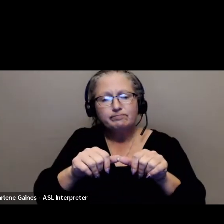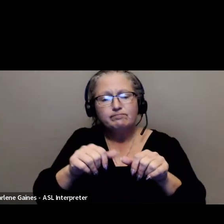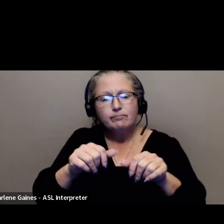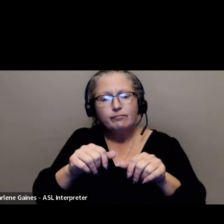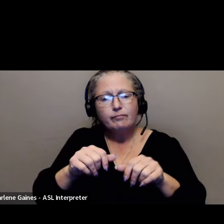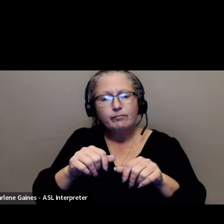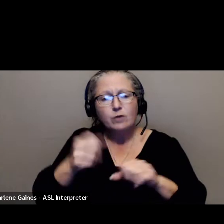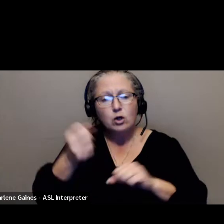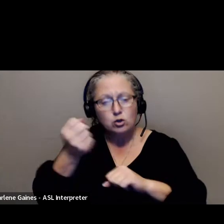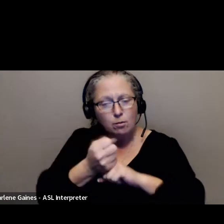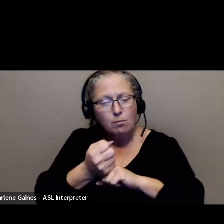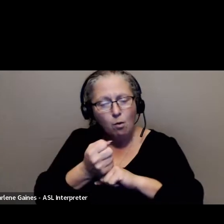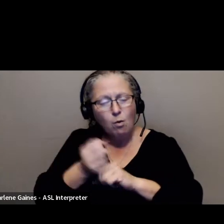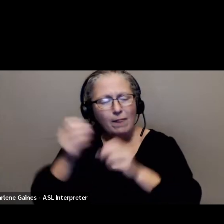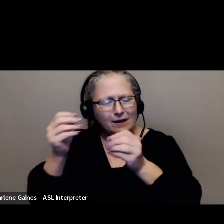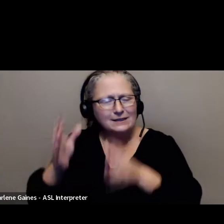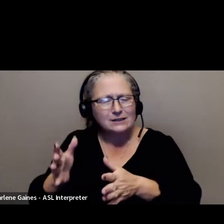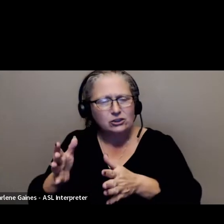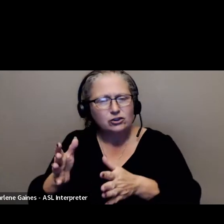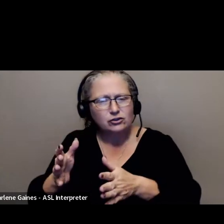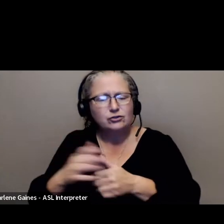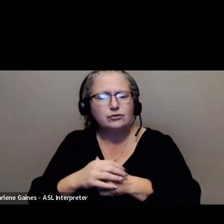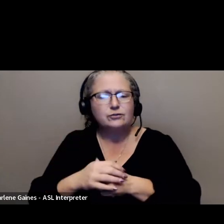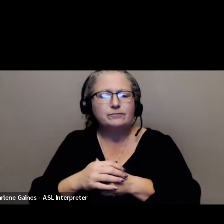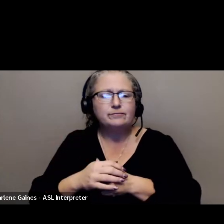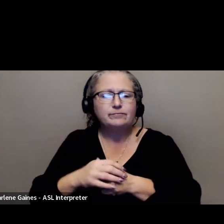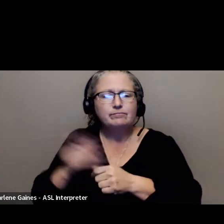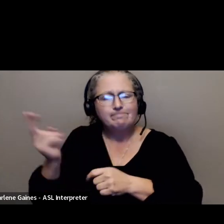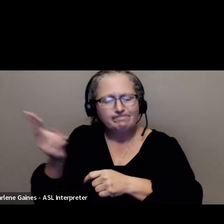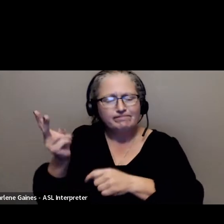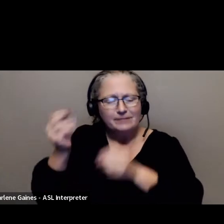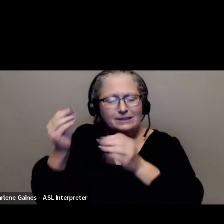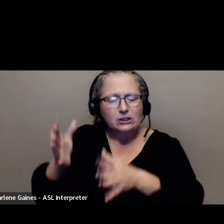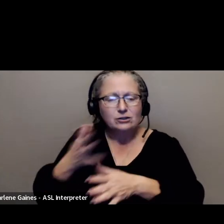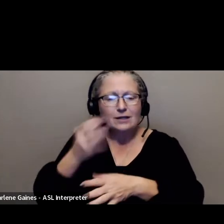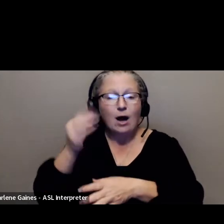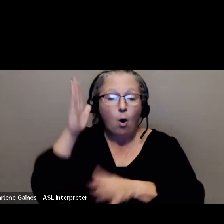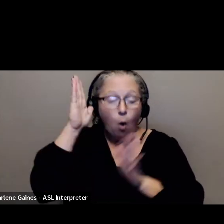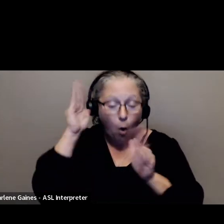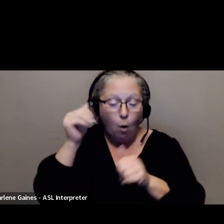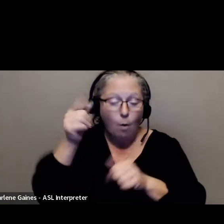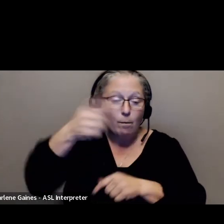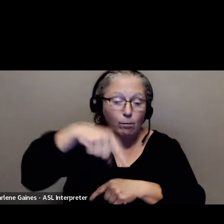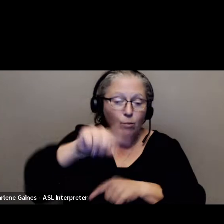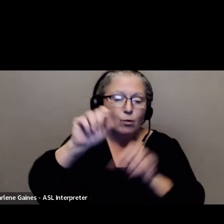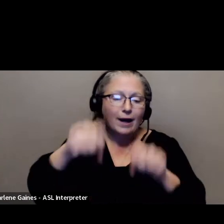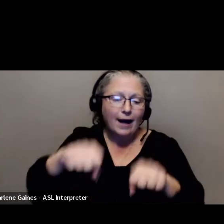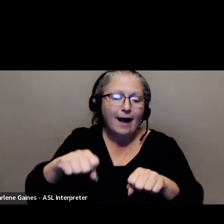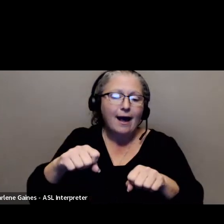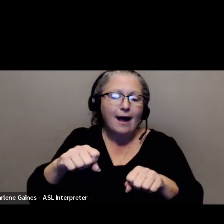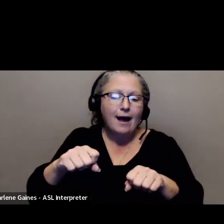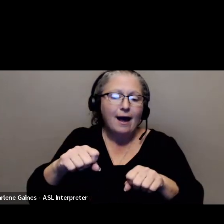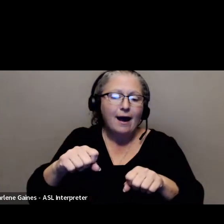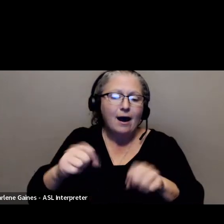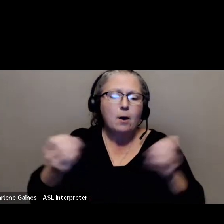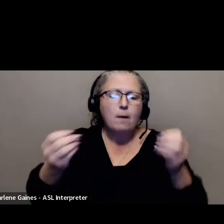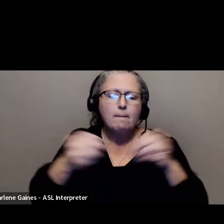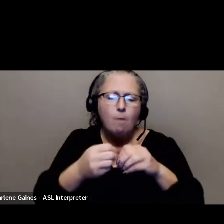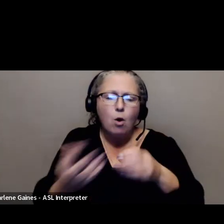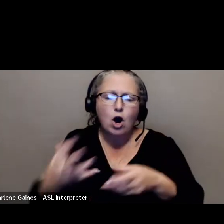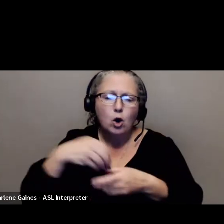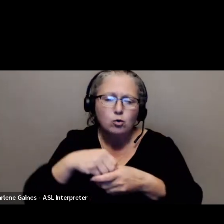support these teachers, and I hope that you guys are able to have a more